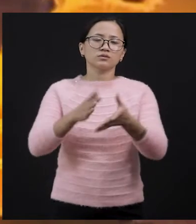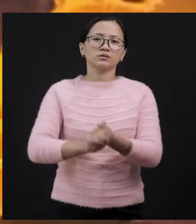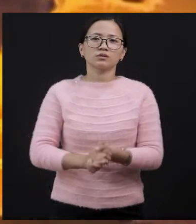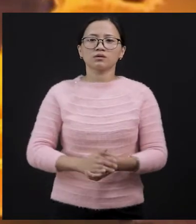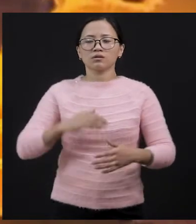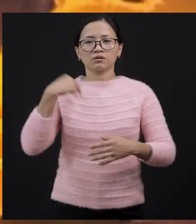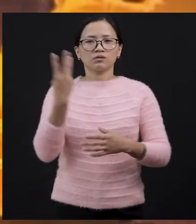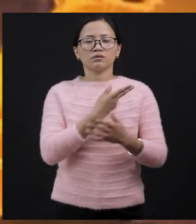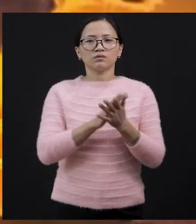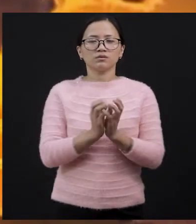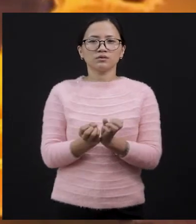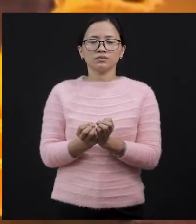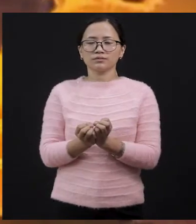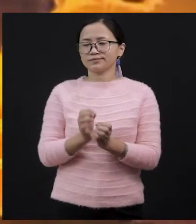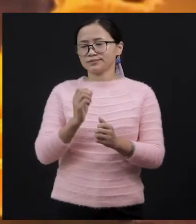our air.